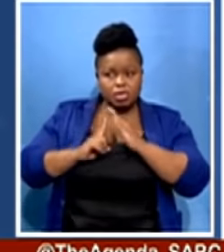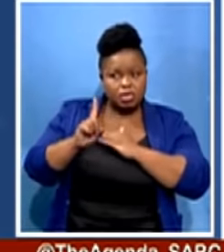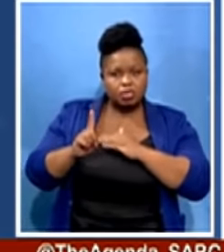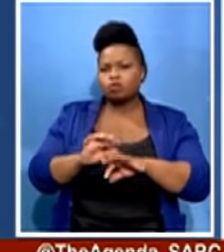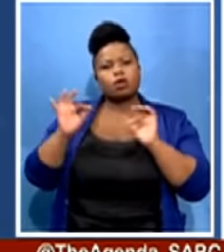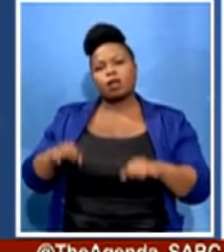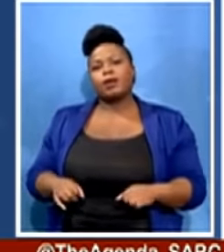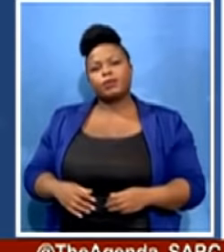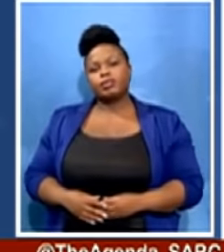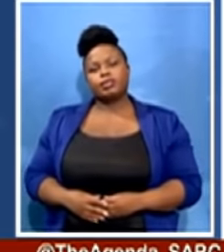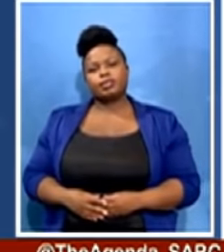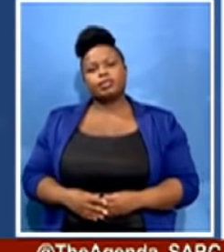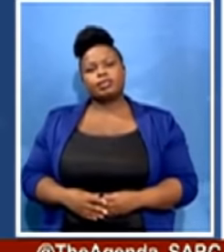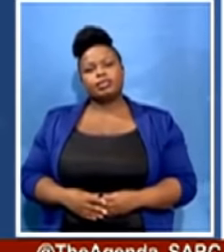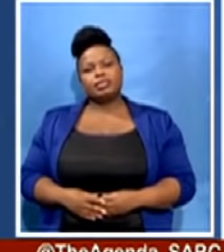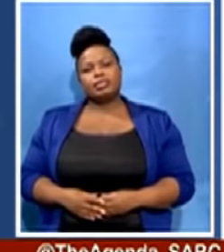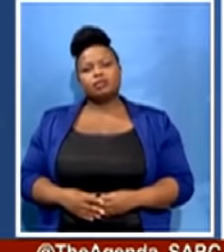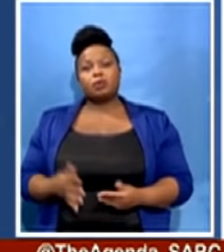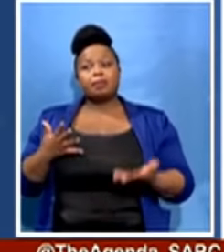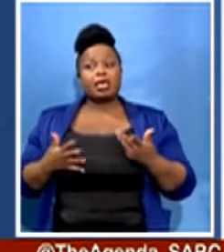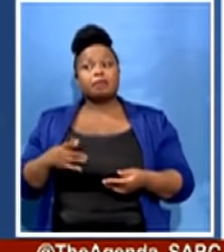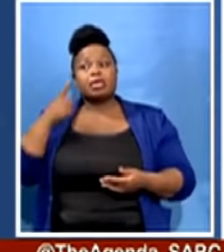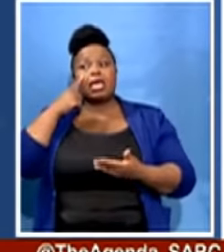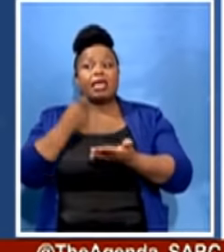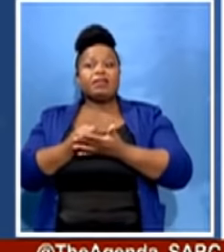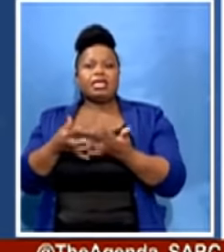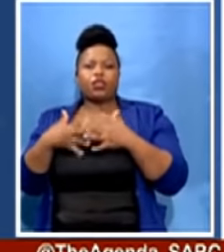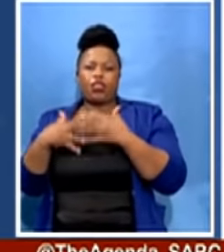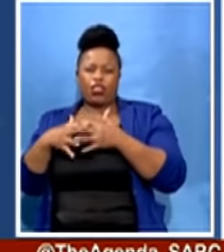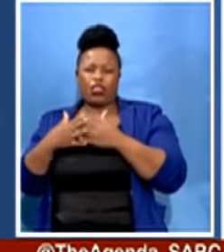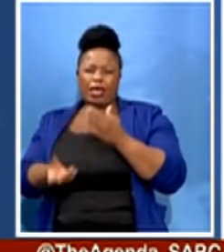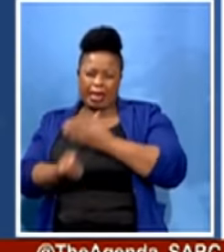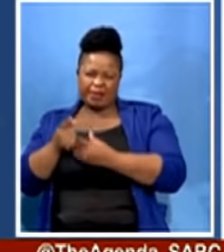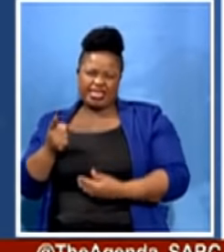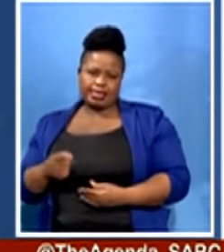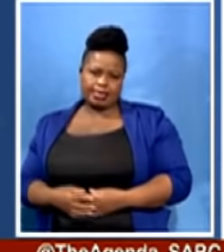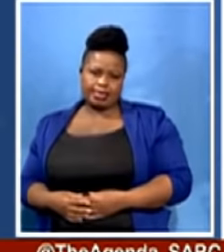case evidence is interfered with. Right.